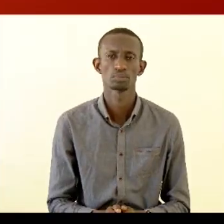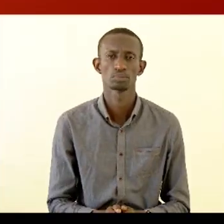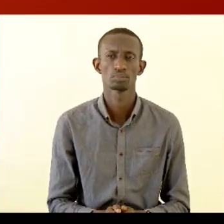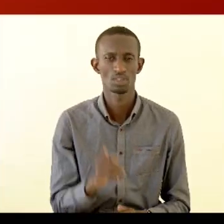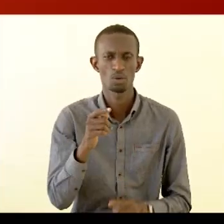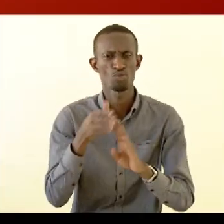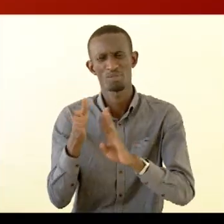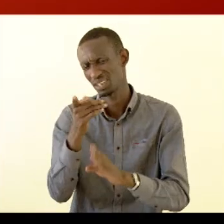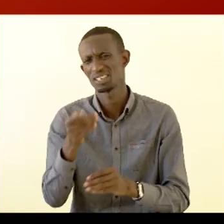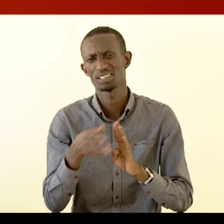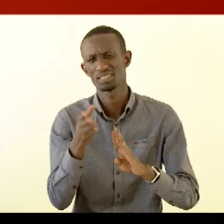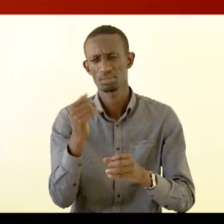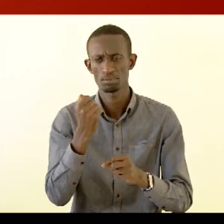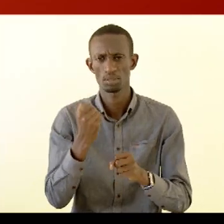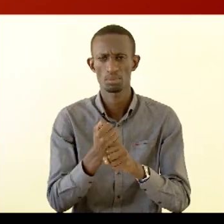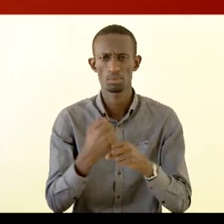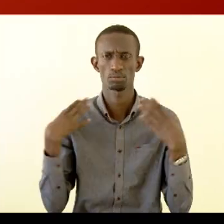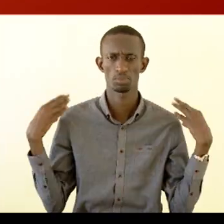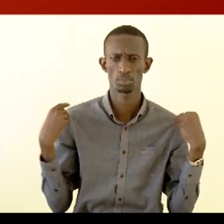Hurry up, please.